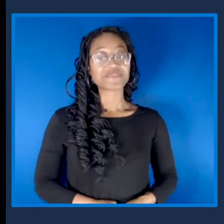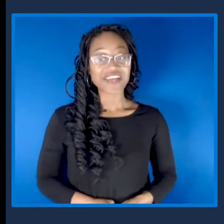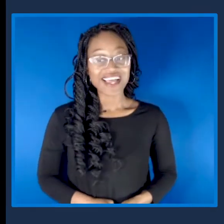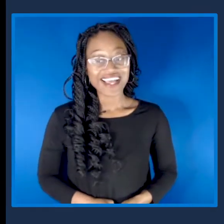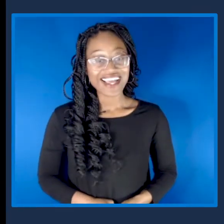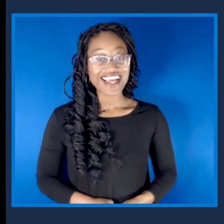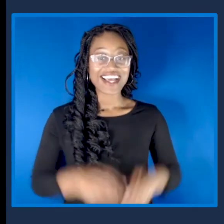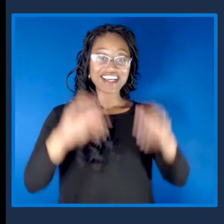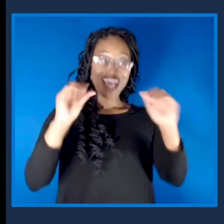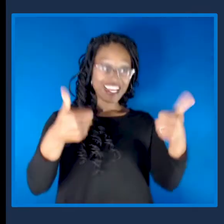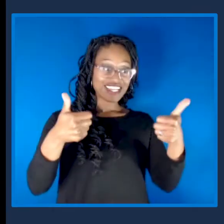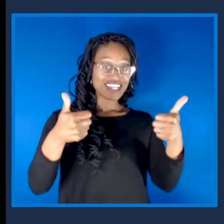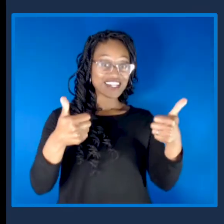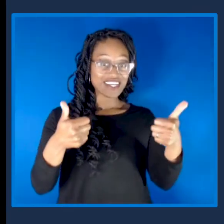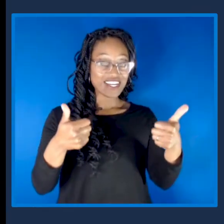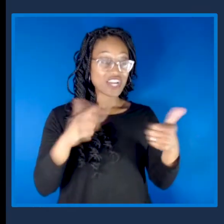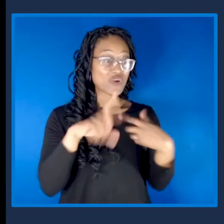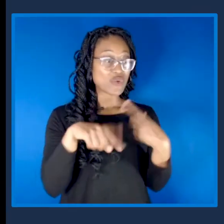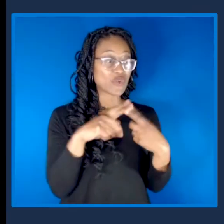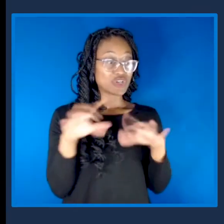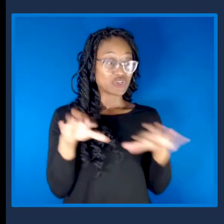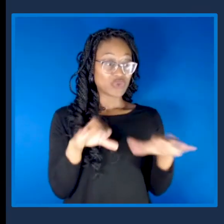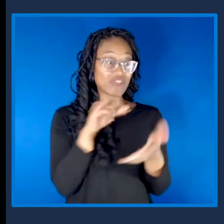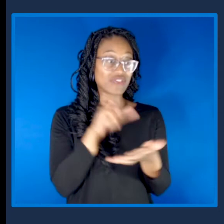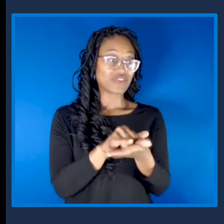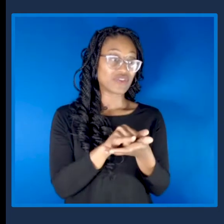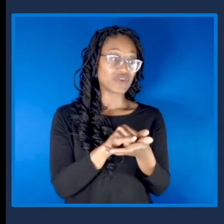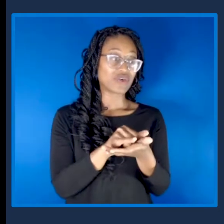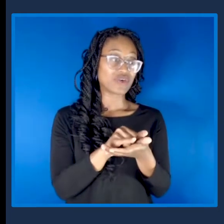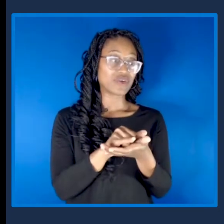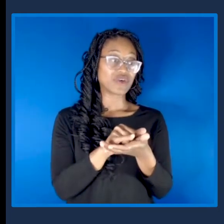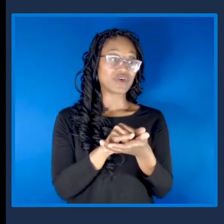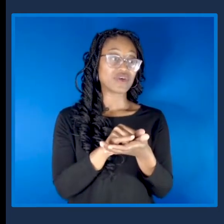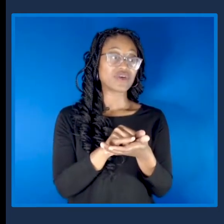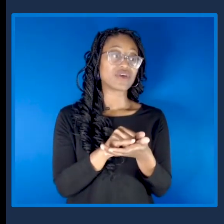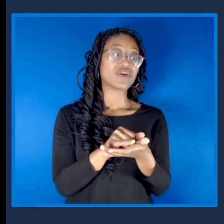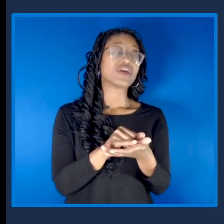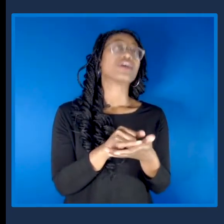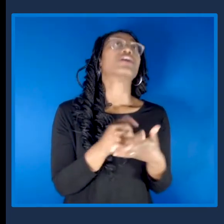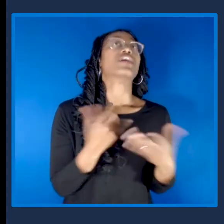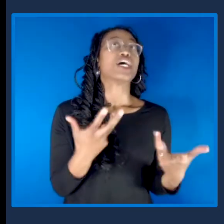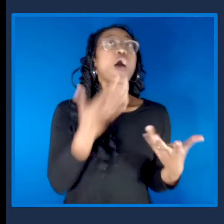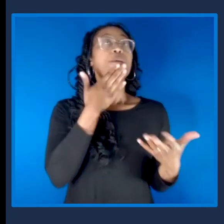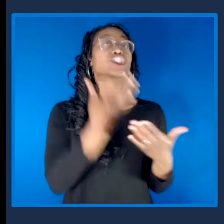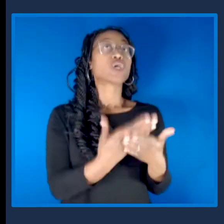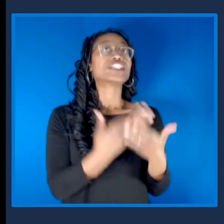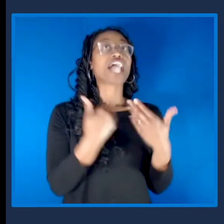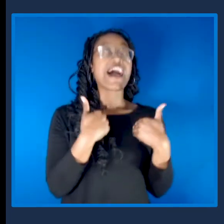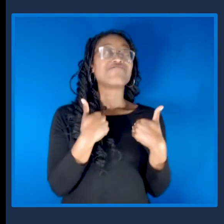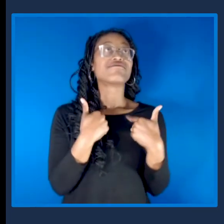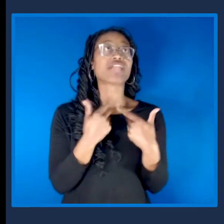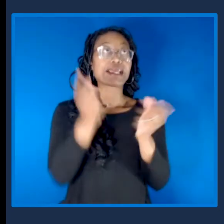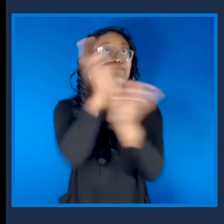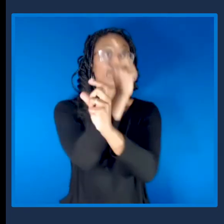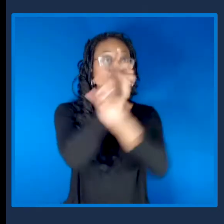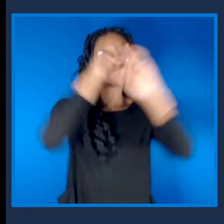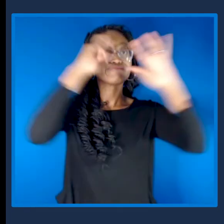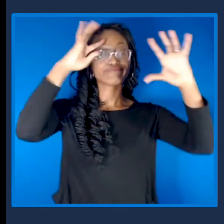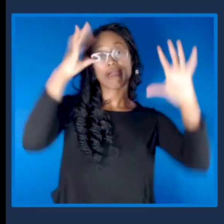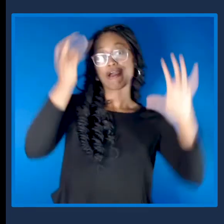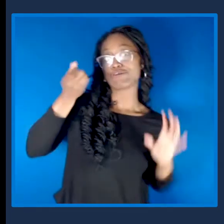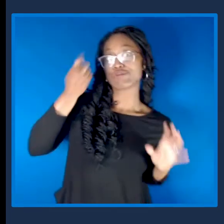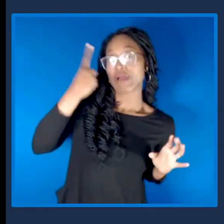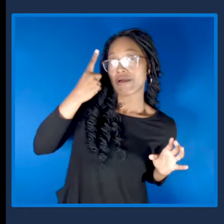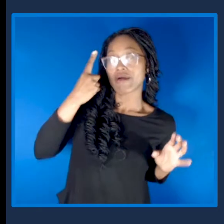Excellent. Well, when you're doing that, you want to, it's good to have an understanding of